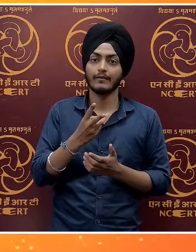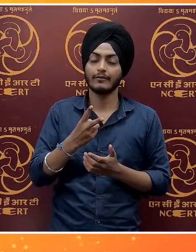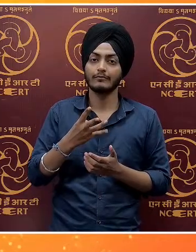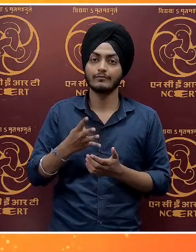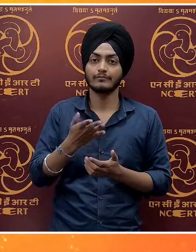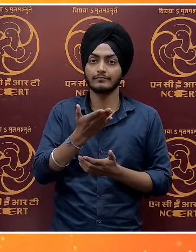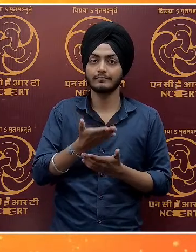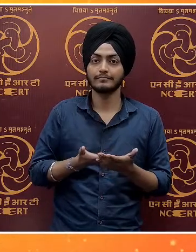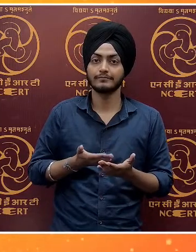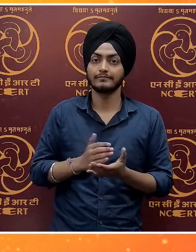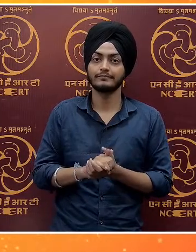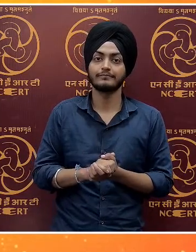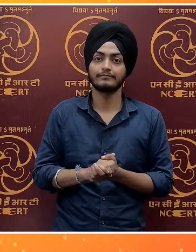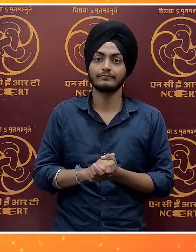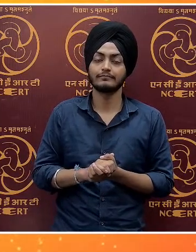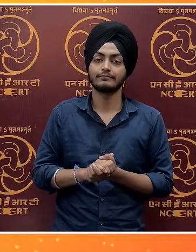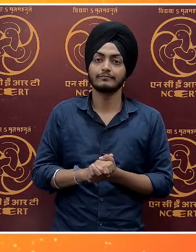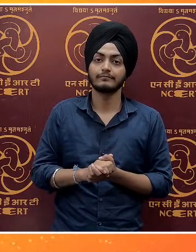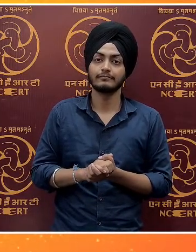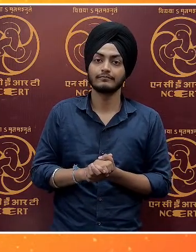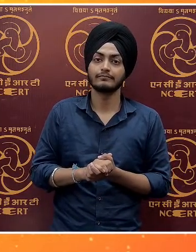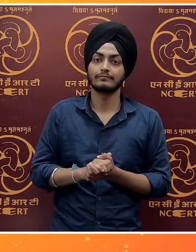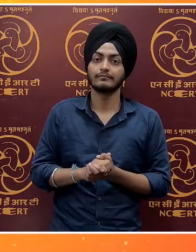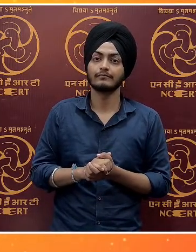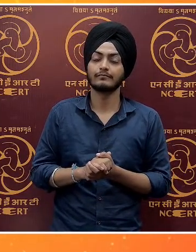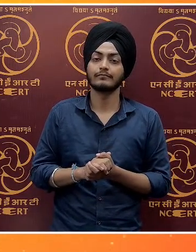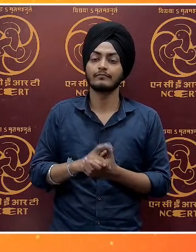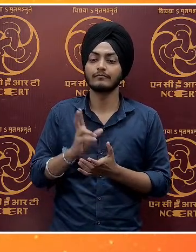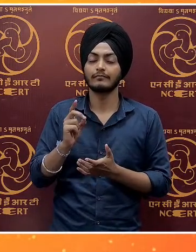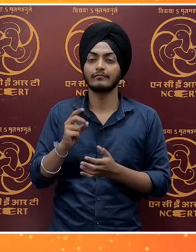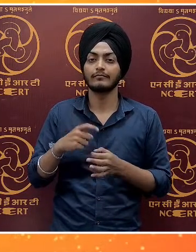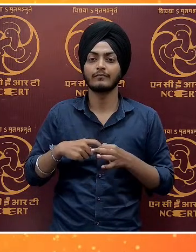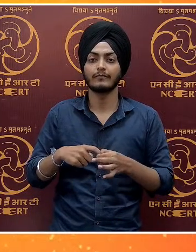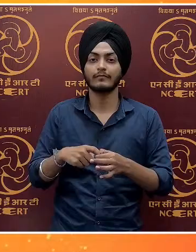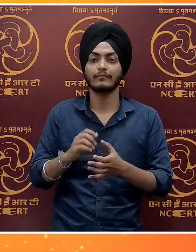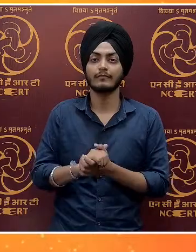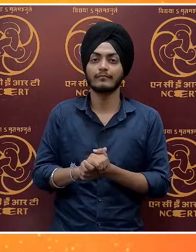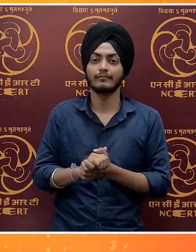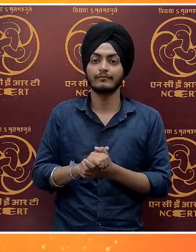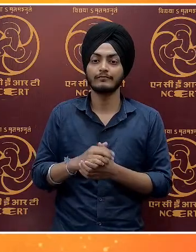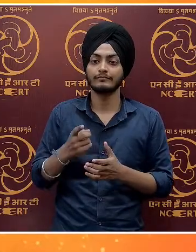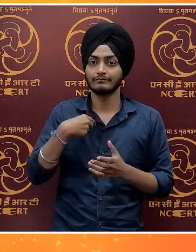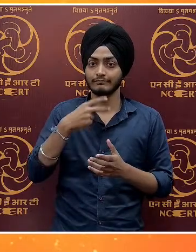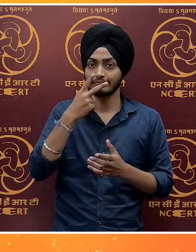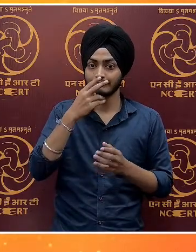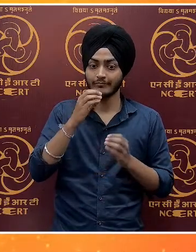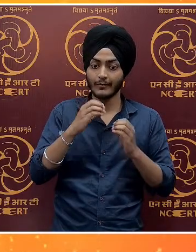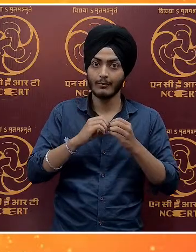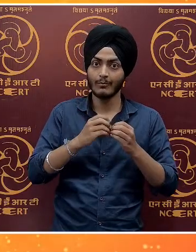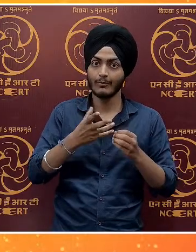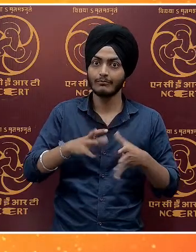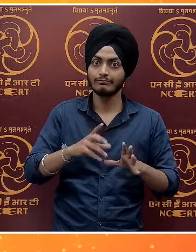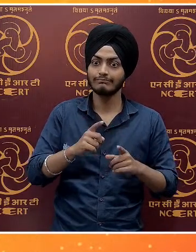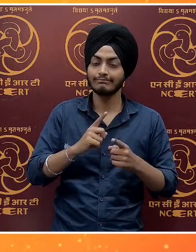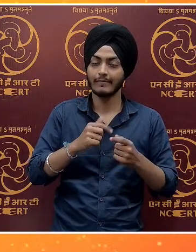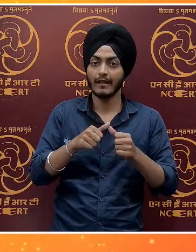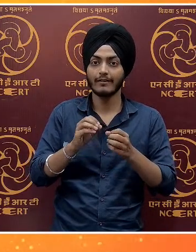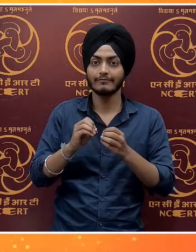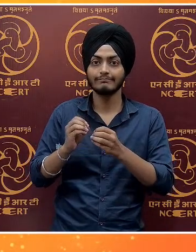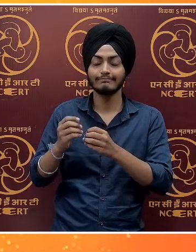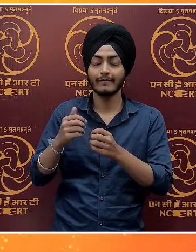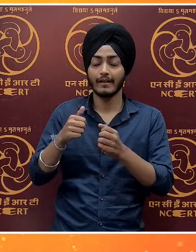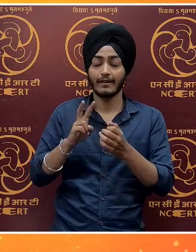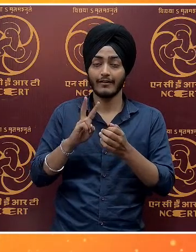4. Second question is, which of the following is a vowel? B, E,